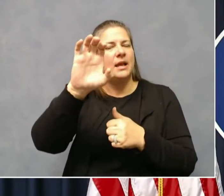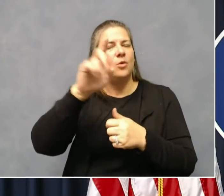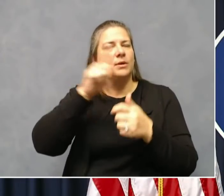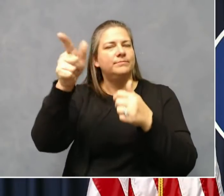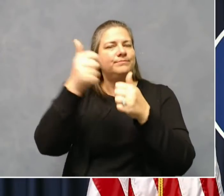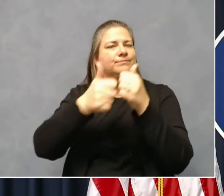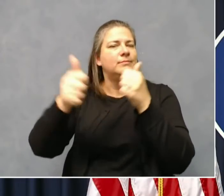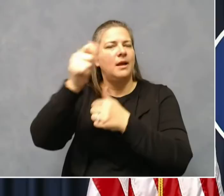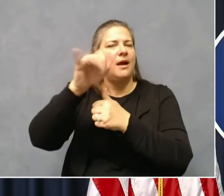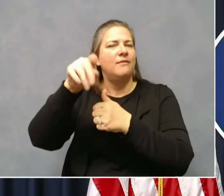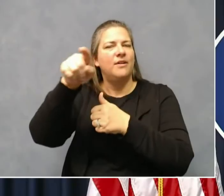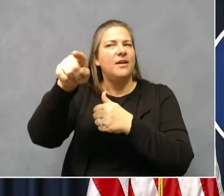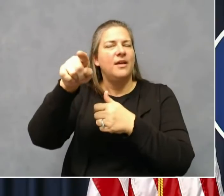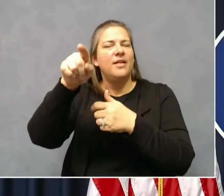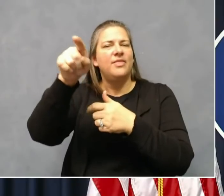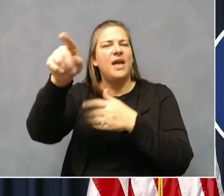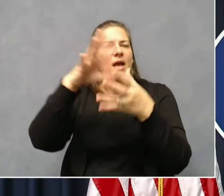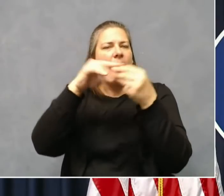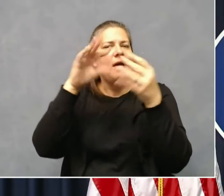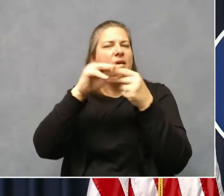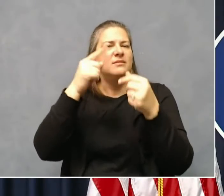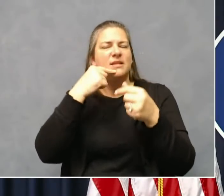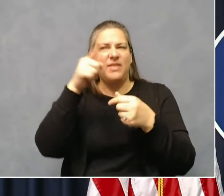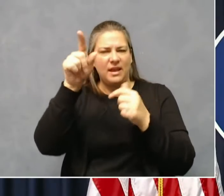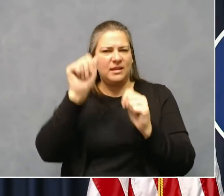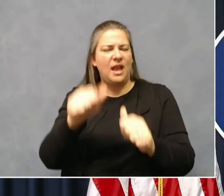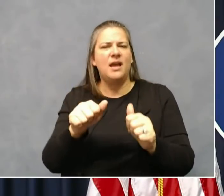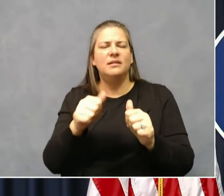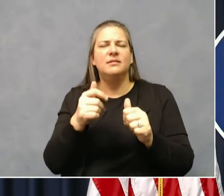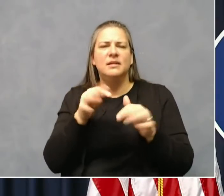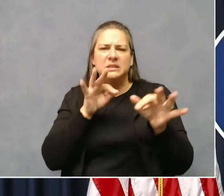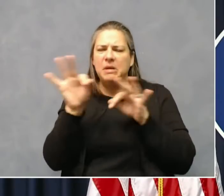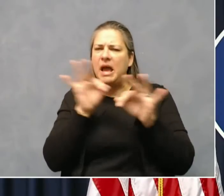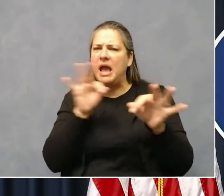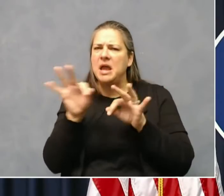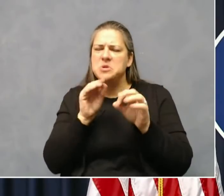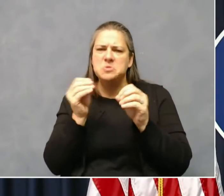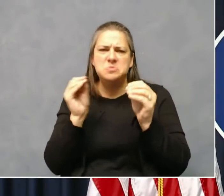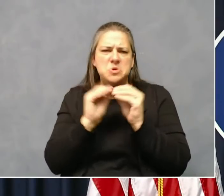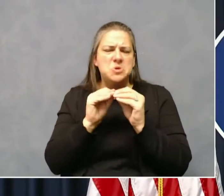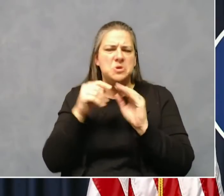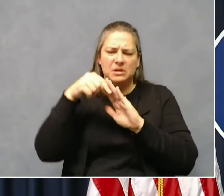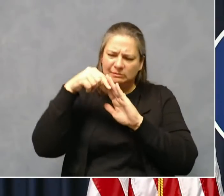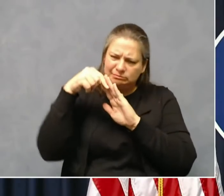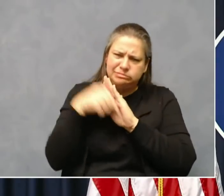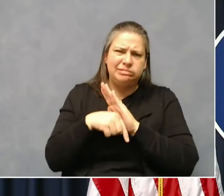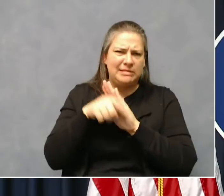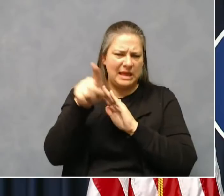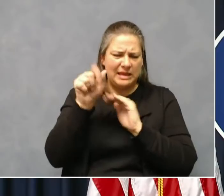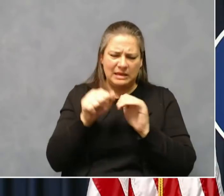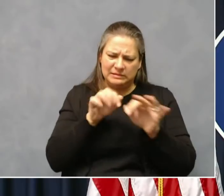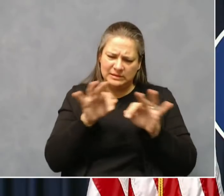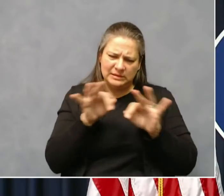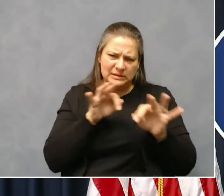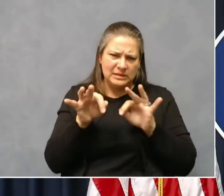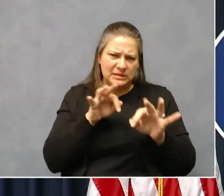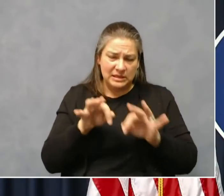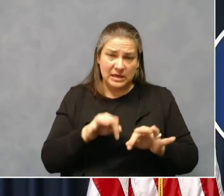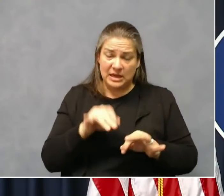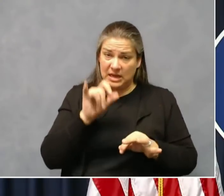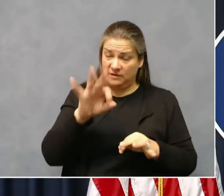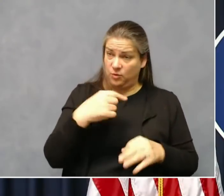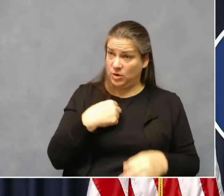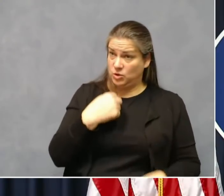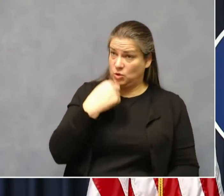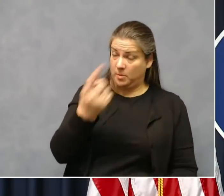through and they could break this down to a pretty granular level. And if we told them the amount they were getting,